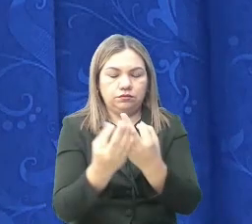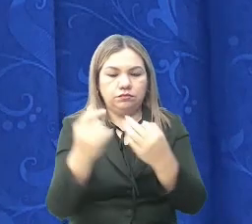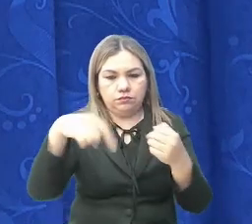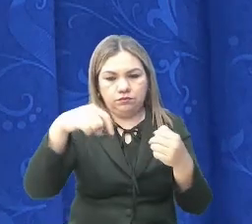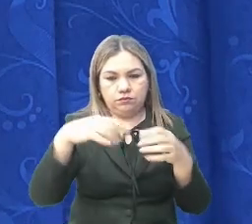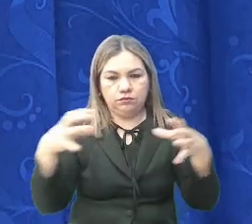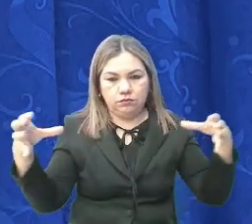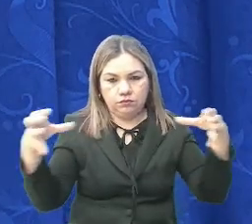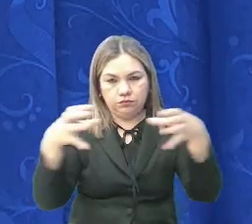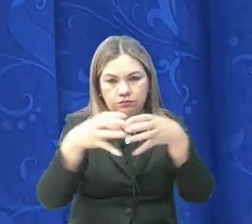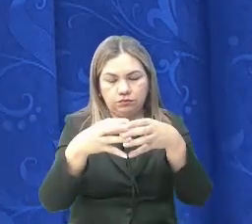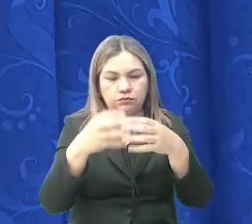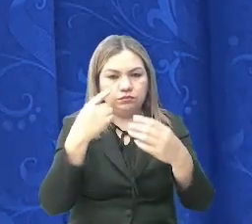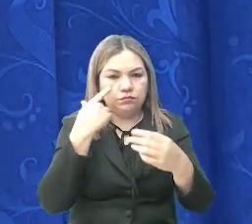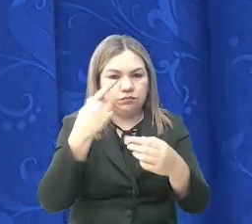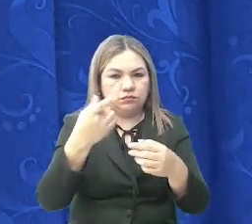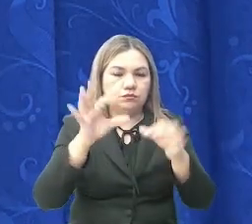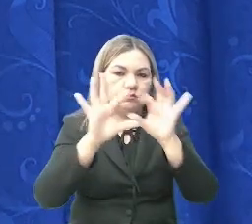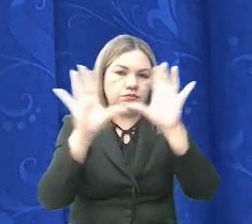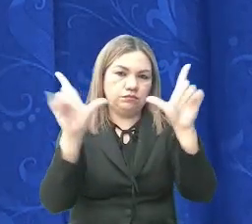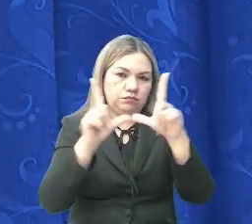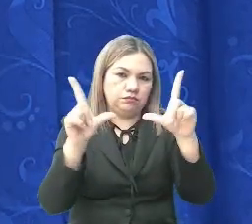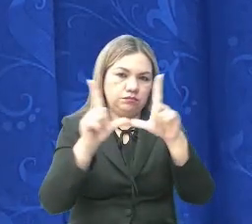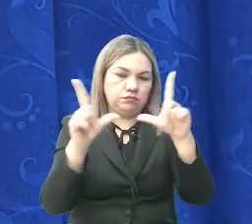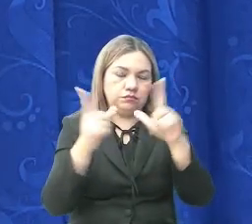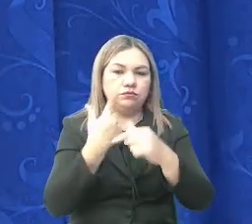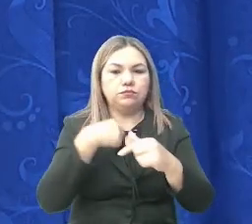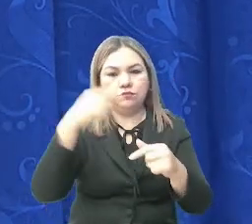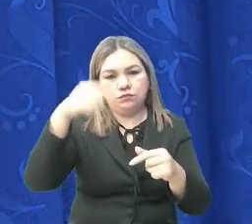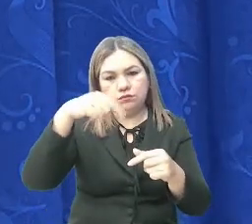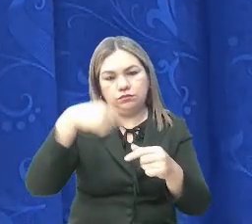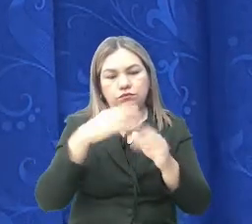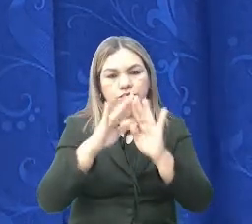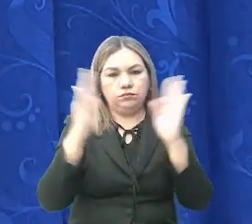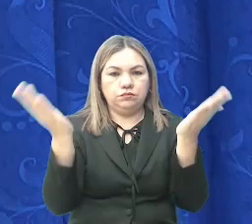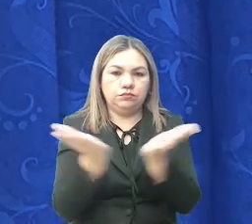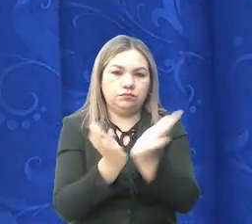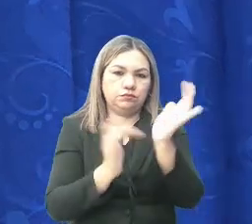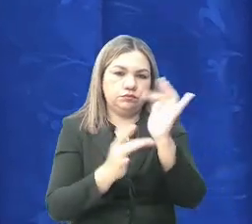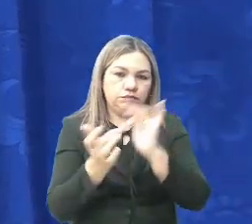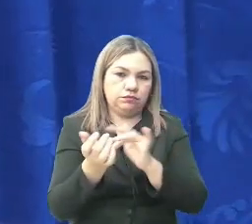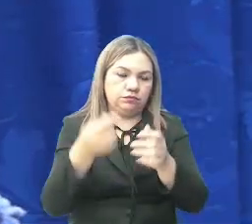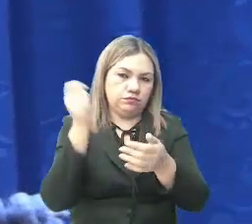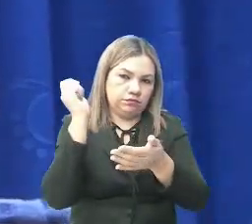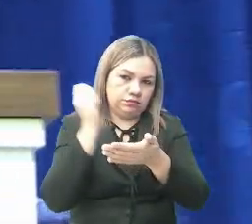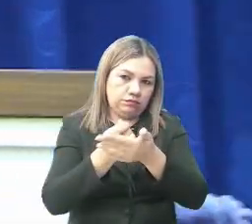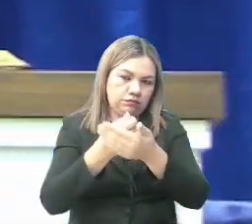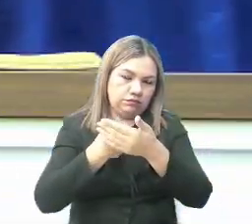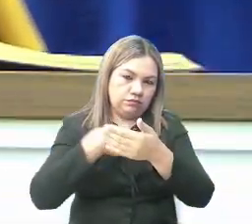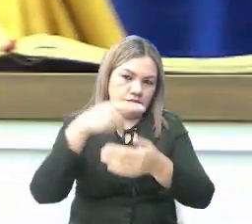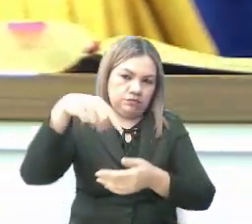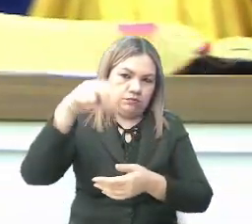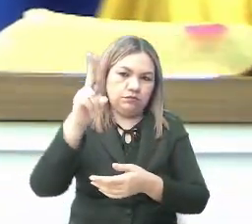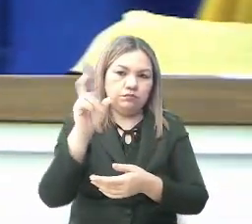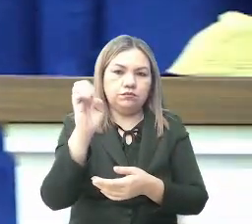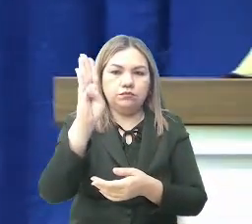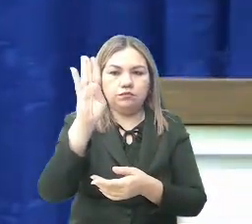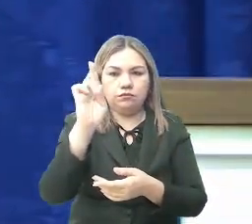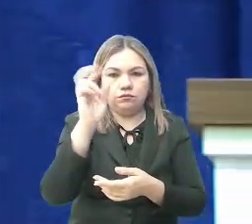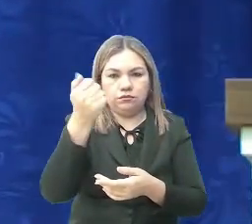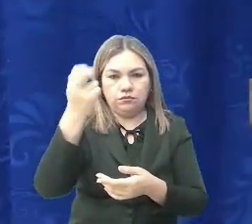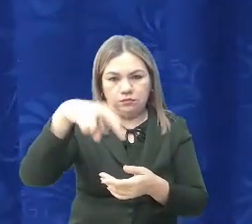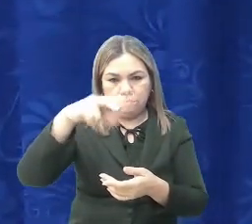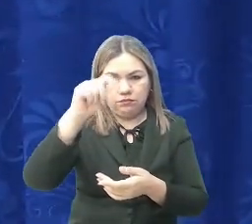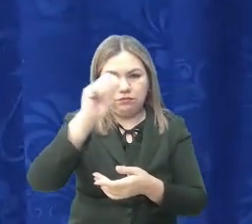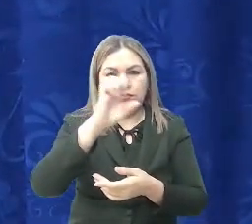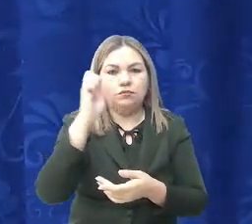here and for the ones who watch us through the social media. I ask, may your word be as a